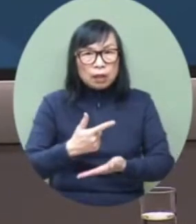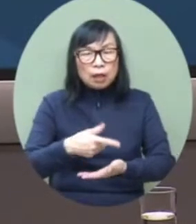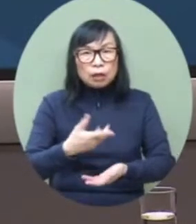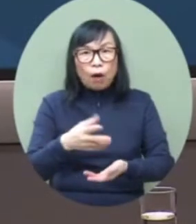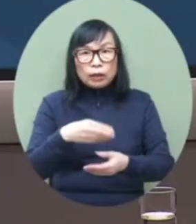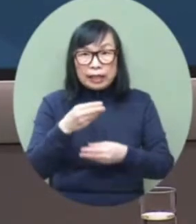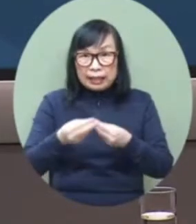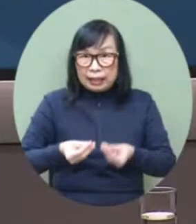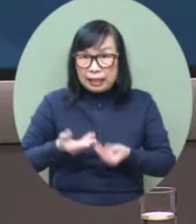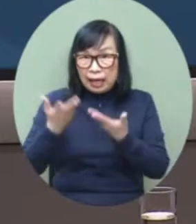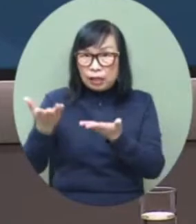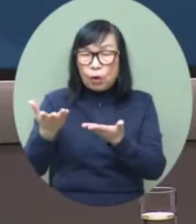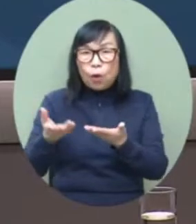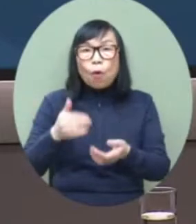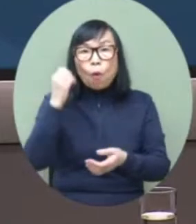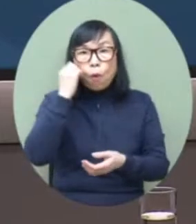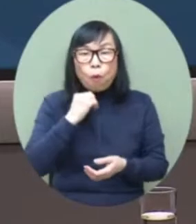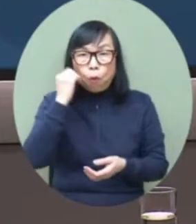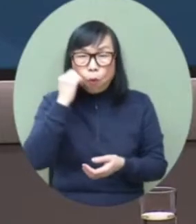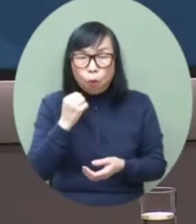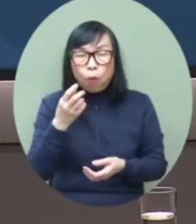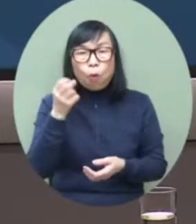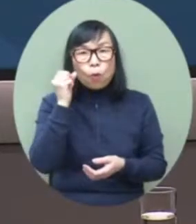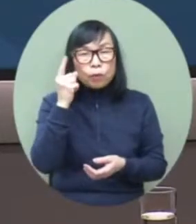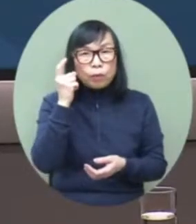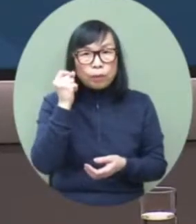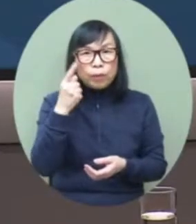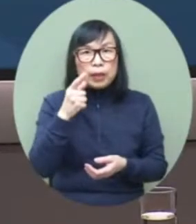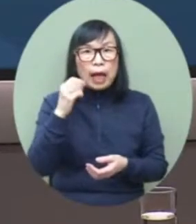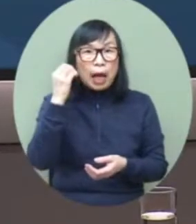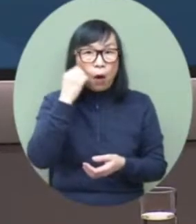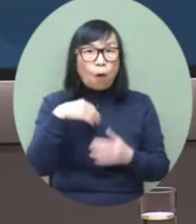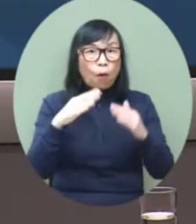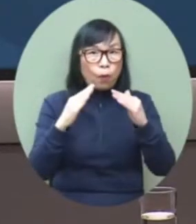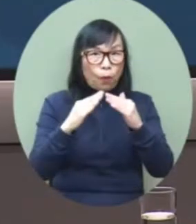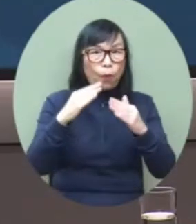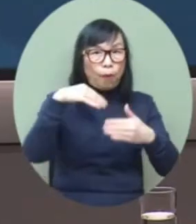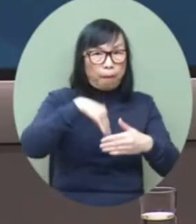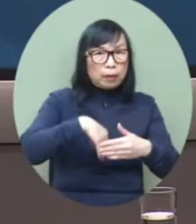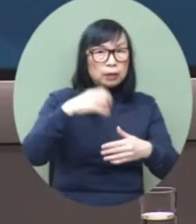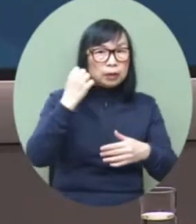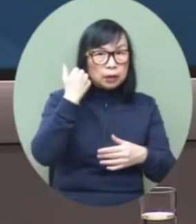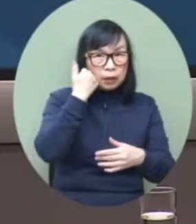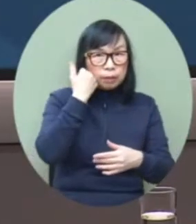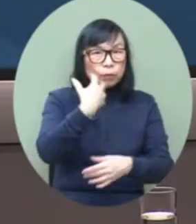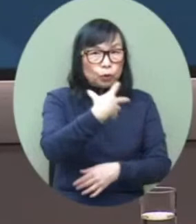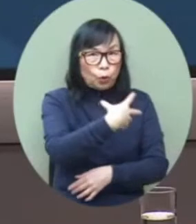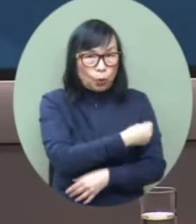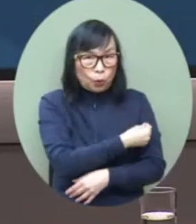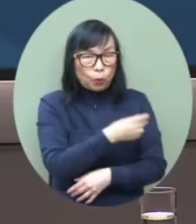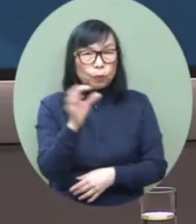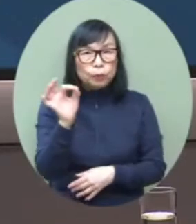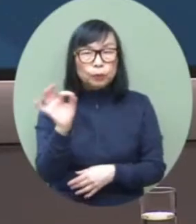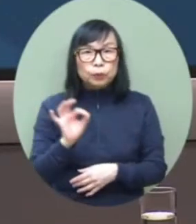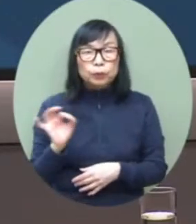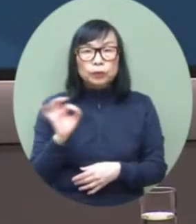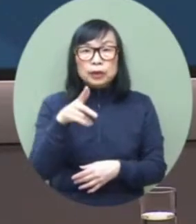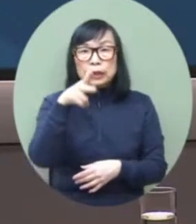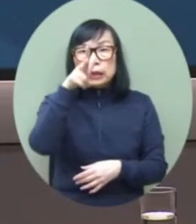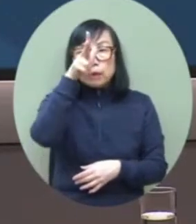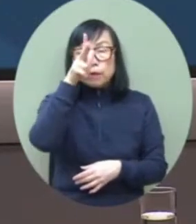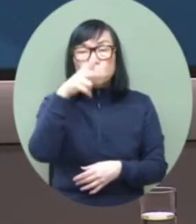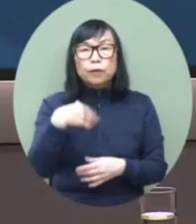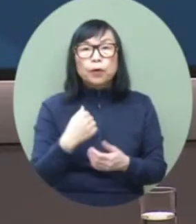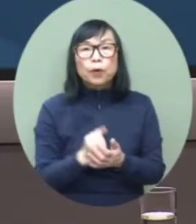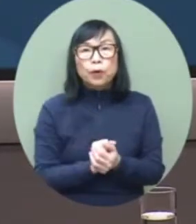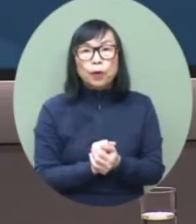Vaccination is the crucial tool to minimize severe cases and deaths. We will ramp up the